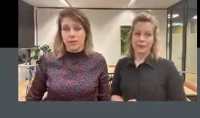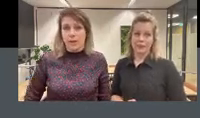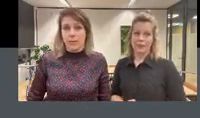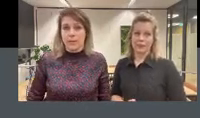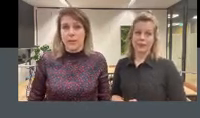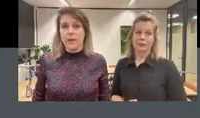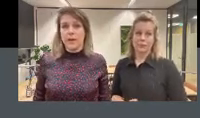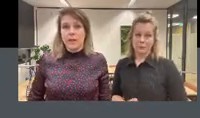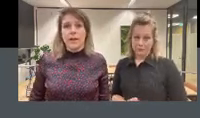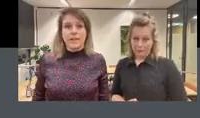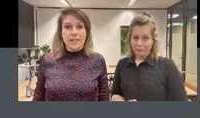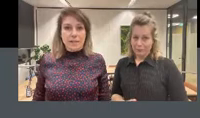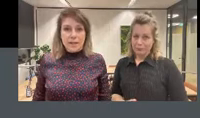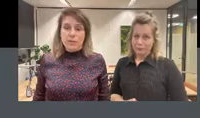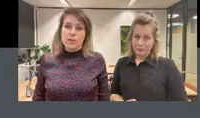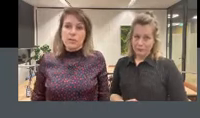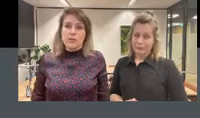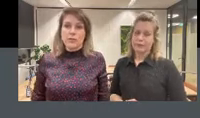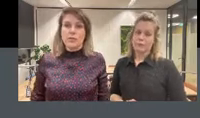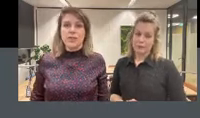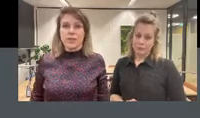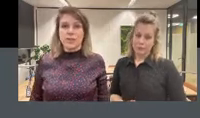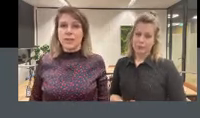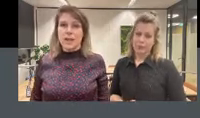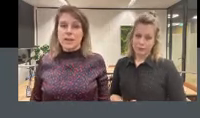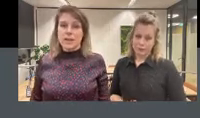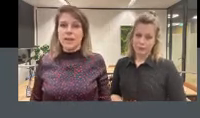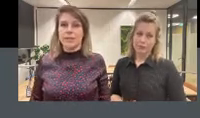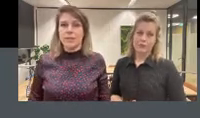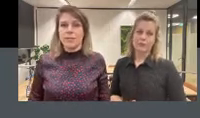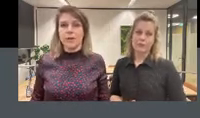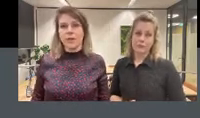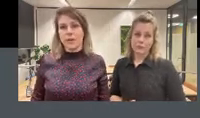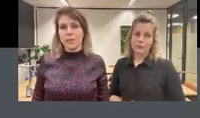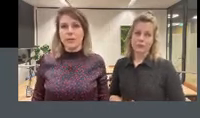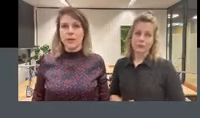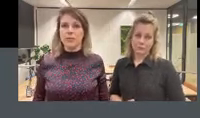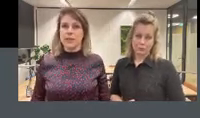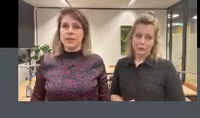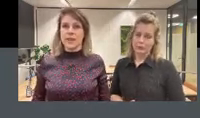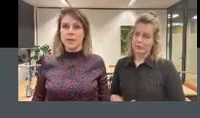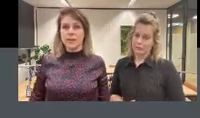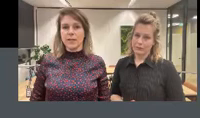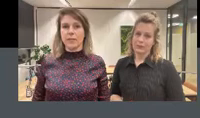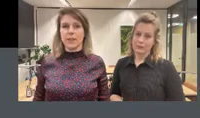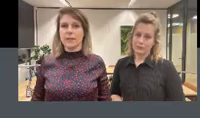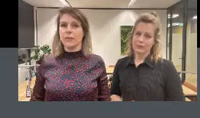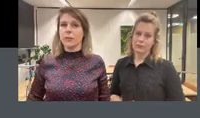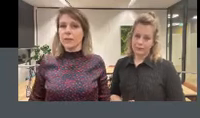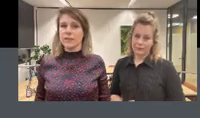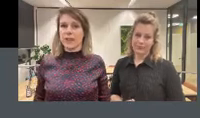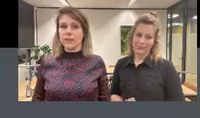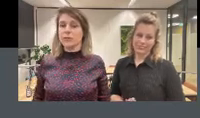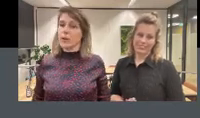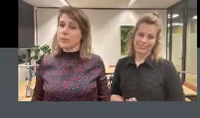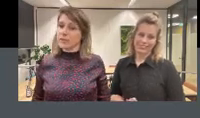EMDR therapy. And the same holds true for children and adolescents who suffer from the disabling effect of